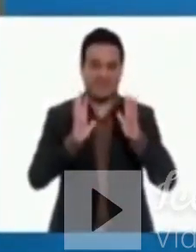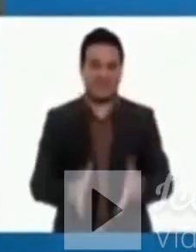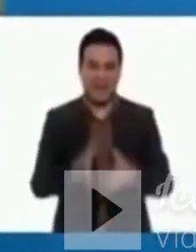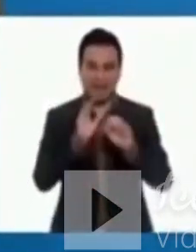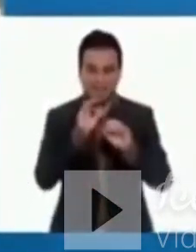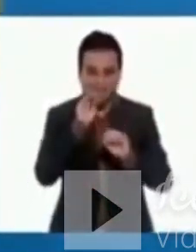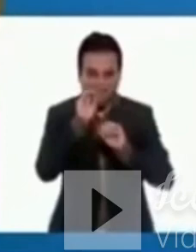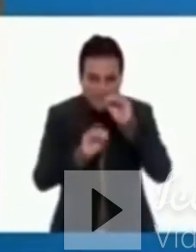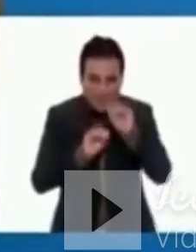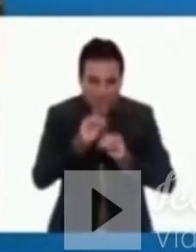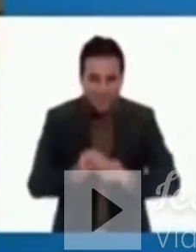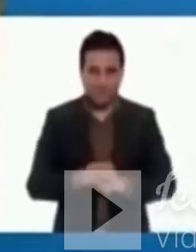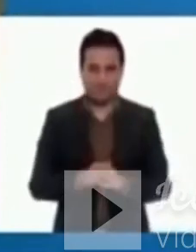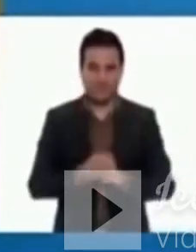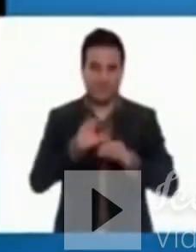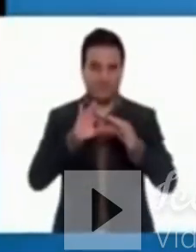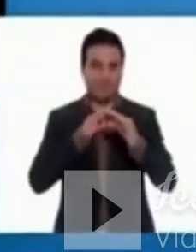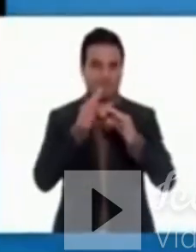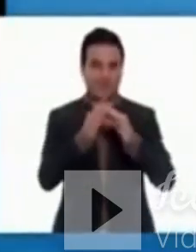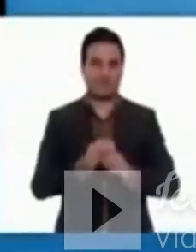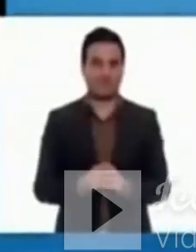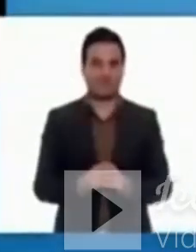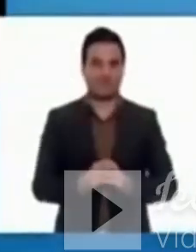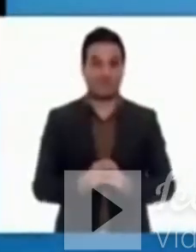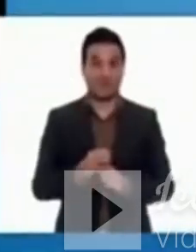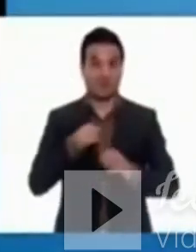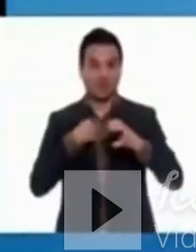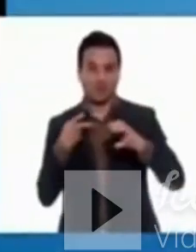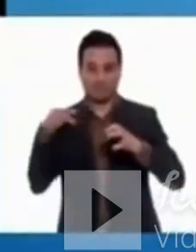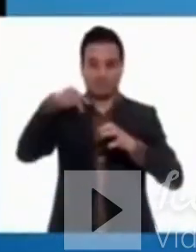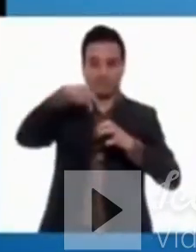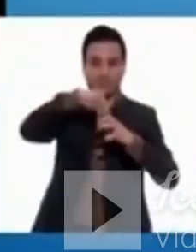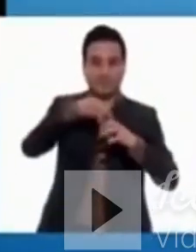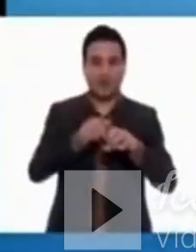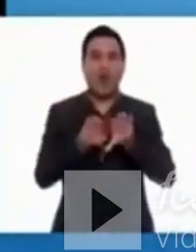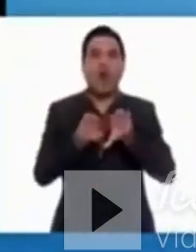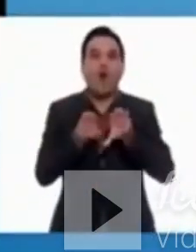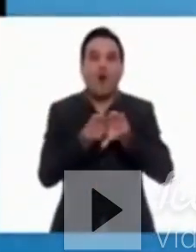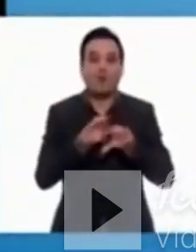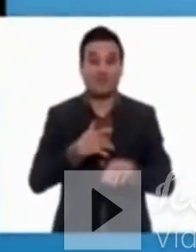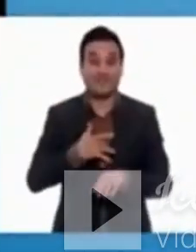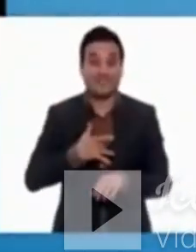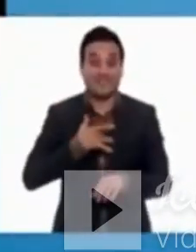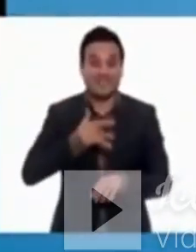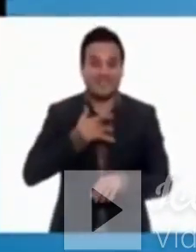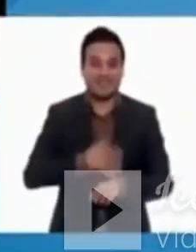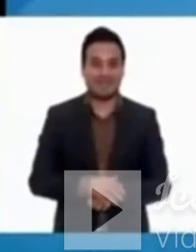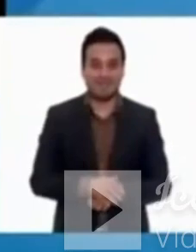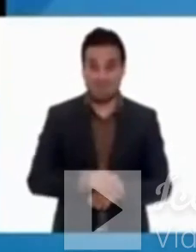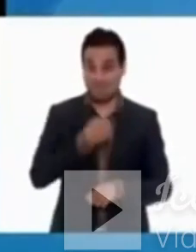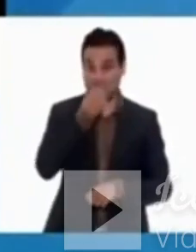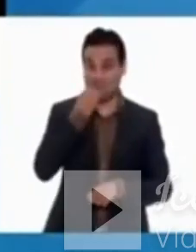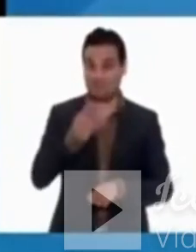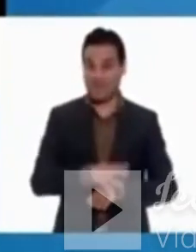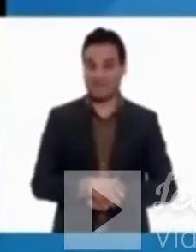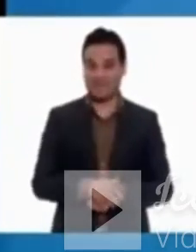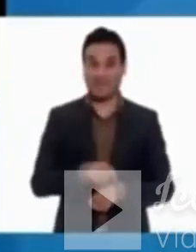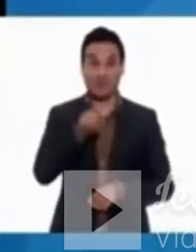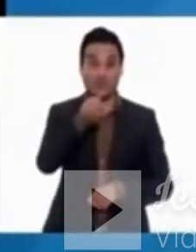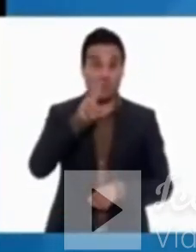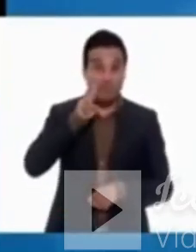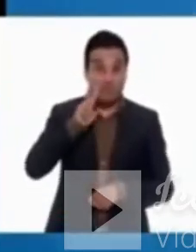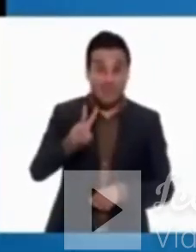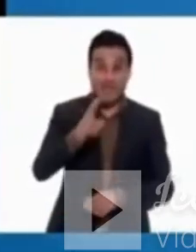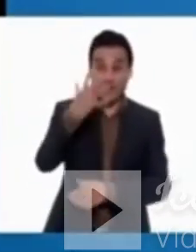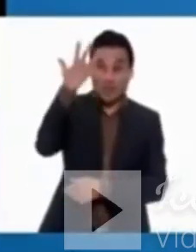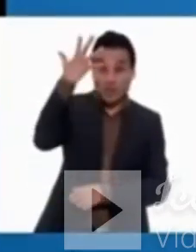perspective from standing on real Earth. So if you look back at the sun, you will see that the model sun and the real